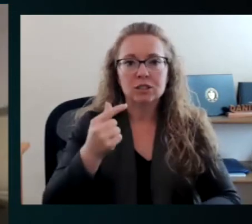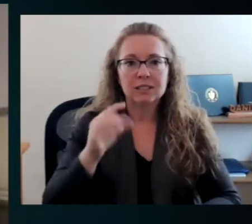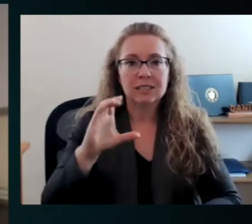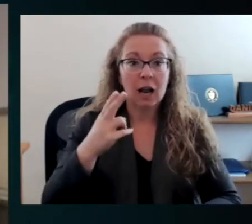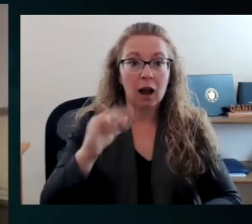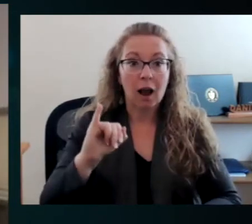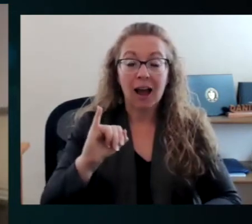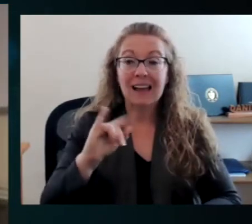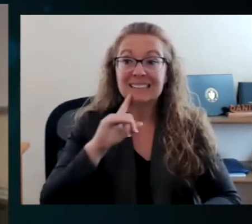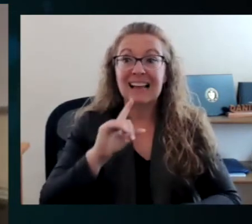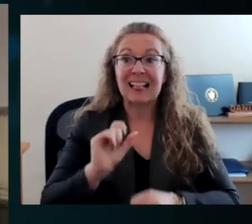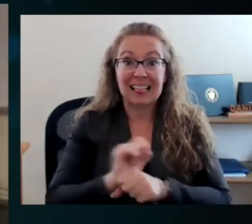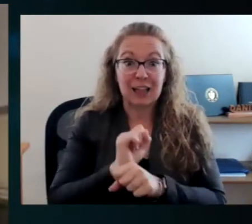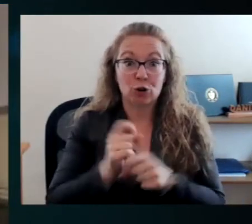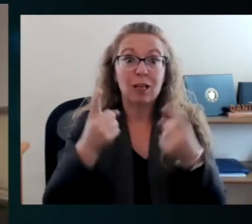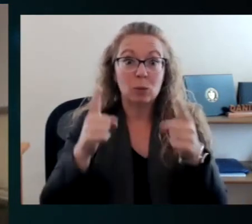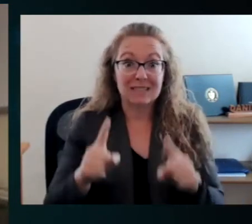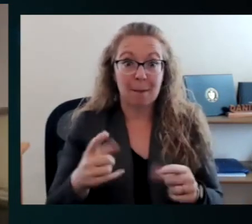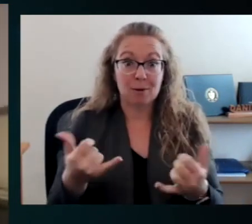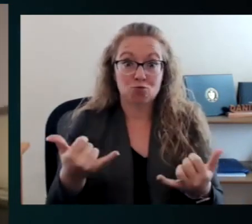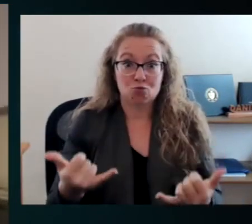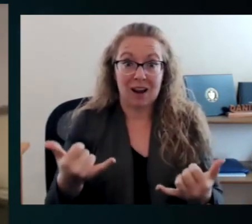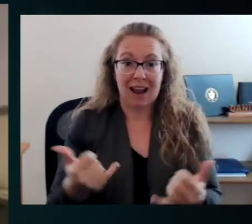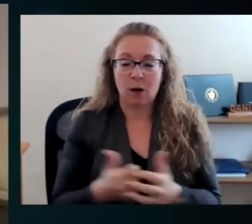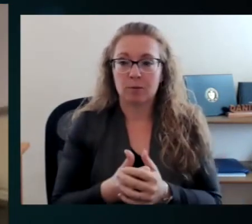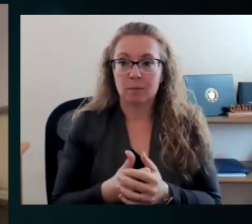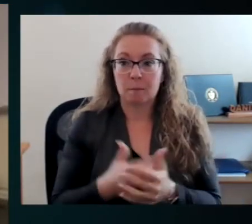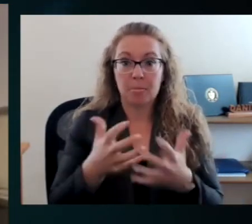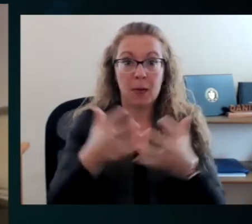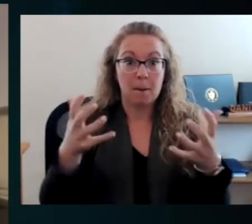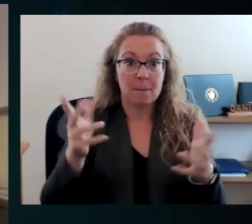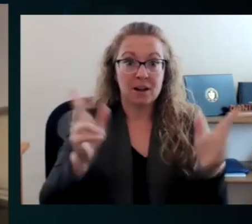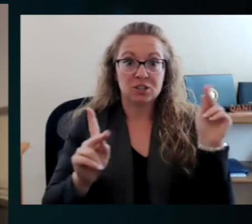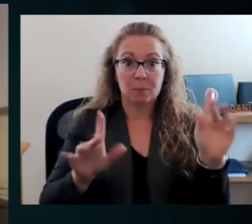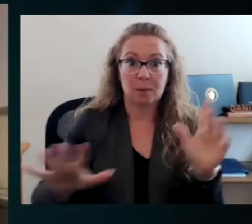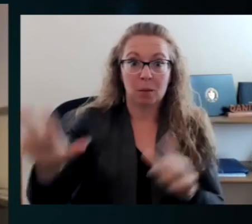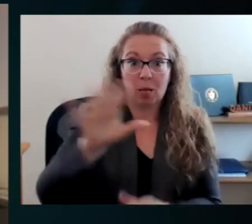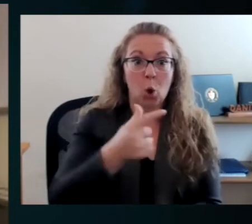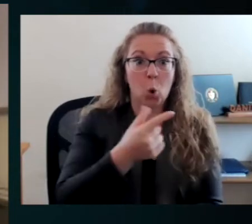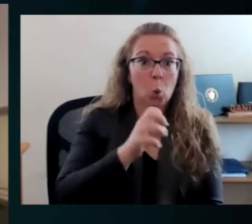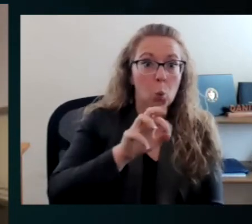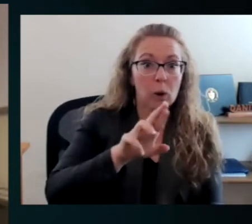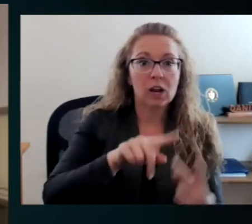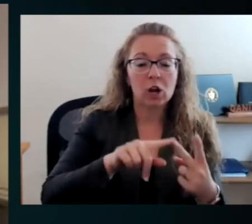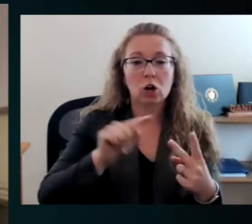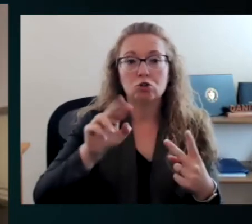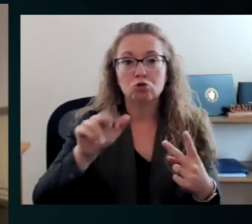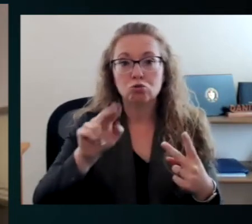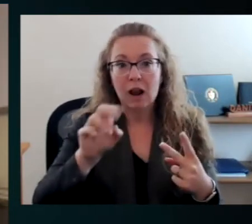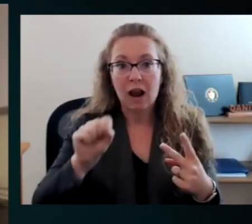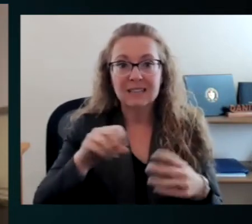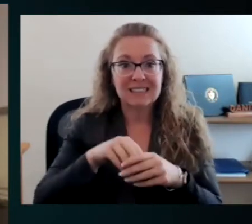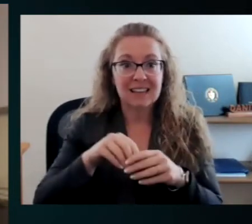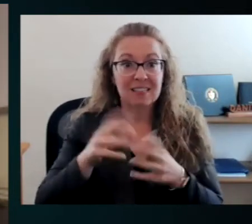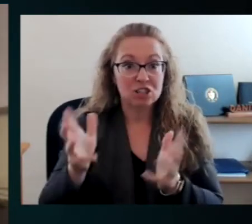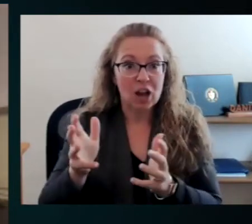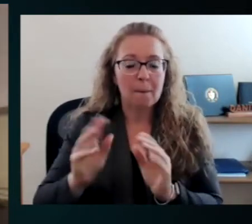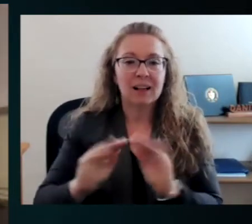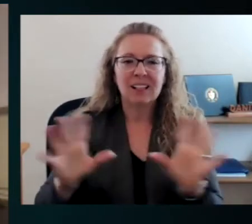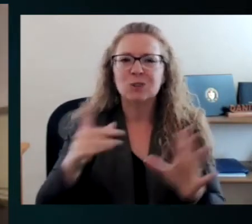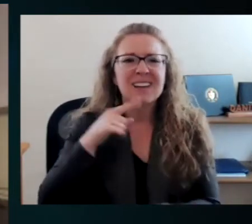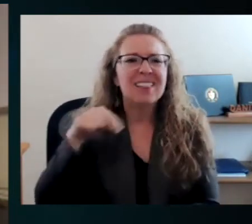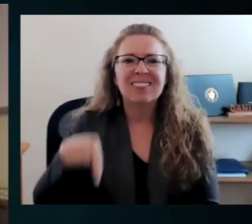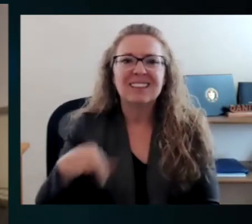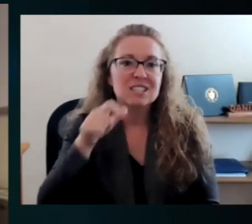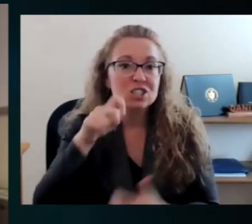literally right now. There are a bunch of people that are queer, that are trans, that are in the chat being very clear that this is not the issue. And we